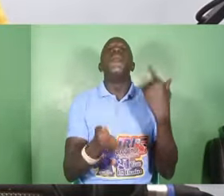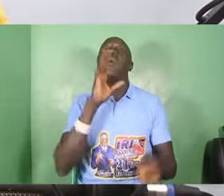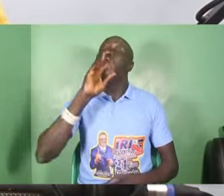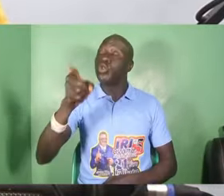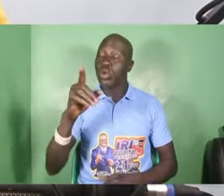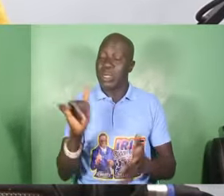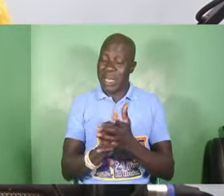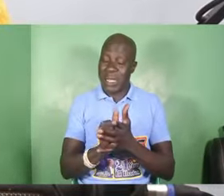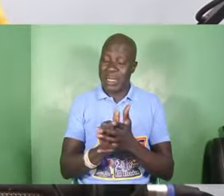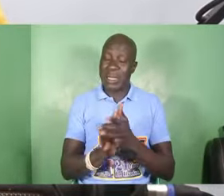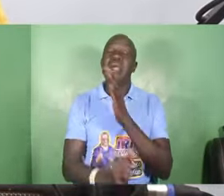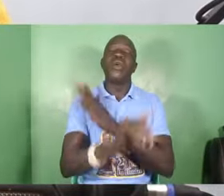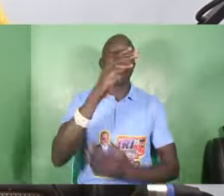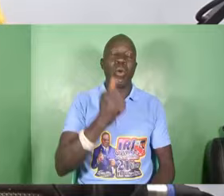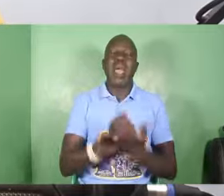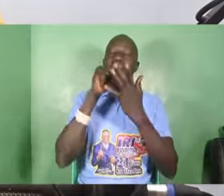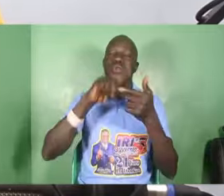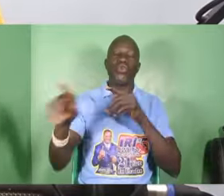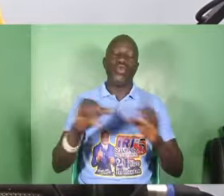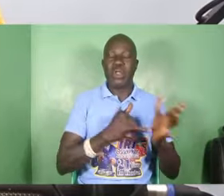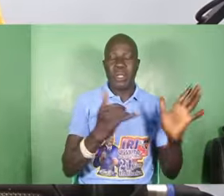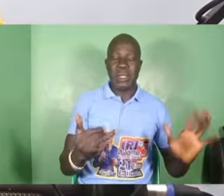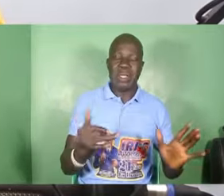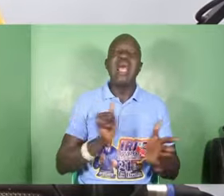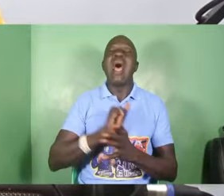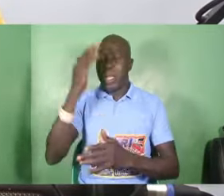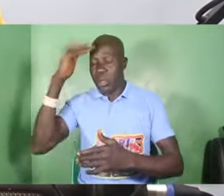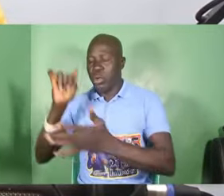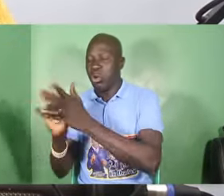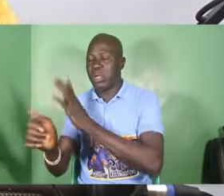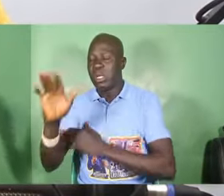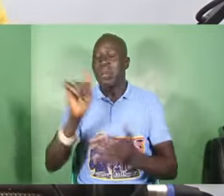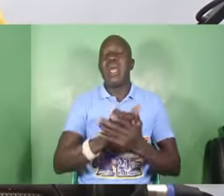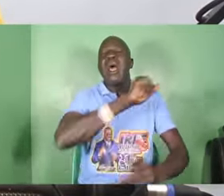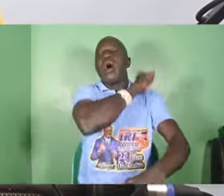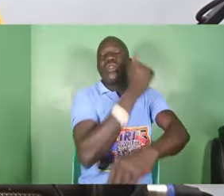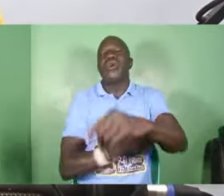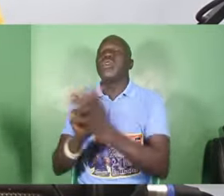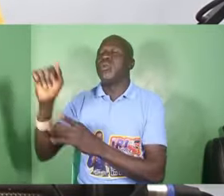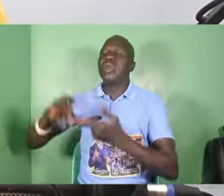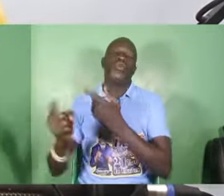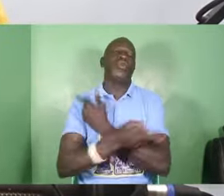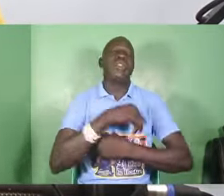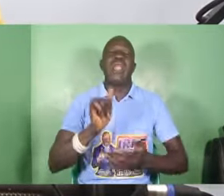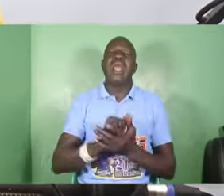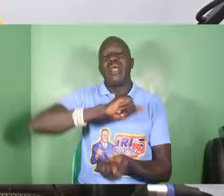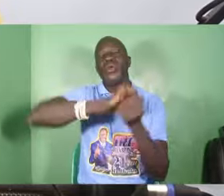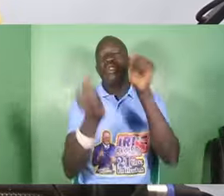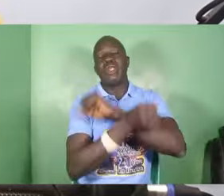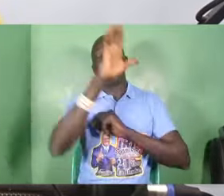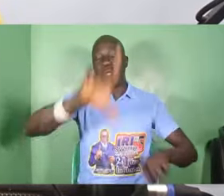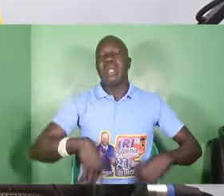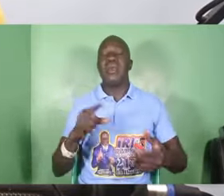pé. but make sure that. ọlọ́run ràn lọ́wọ́ láti ṣe. God help you to do it. mo mọ̀ wípé. I am very sure. àṣẹ àyájọ́ òní. the authority of today. a yí ìtàn rẹ